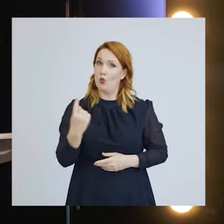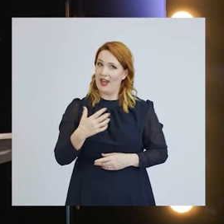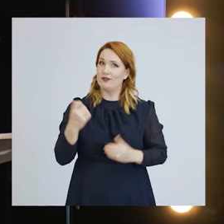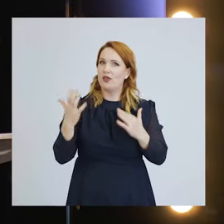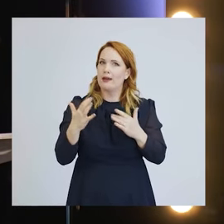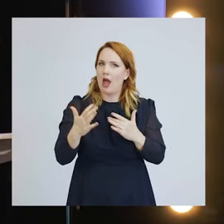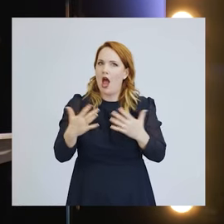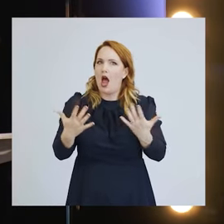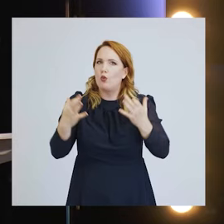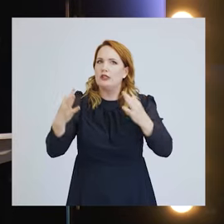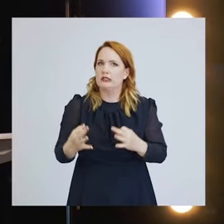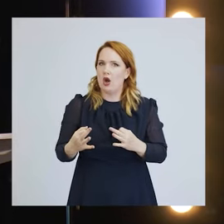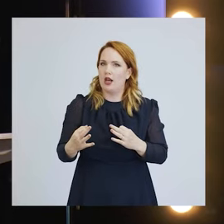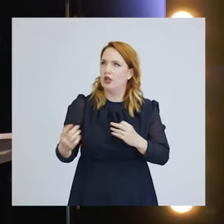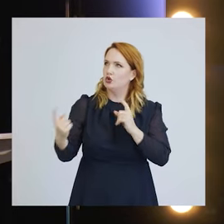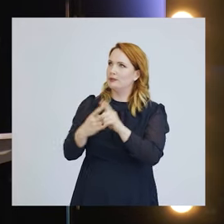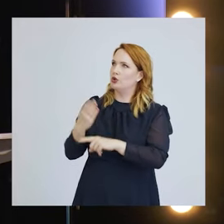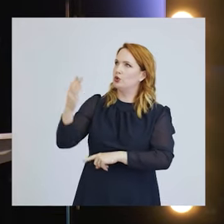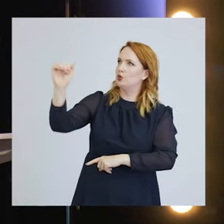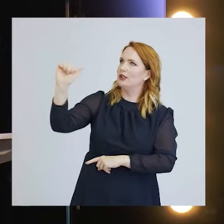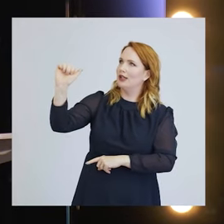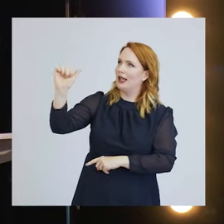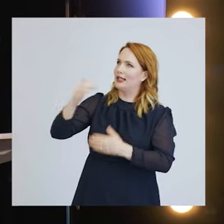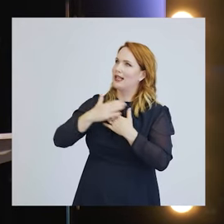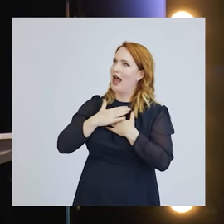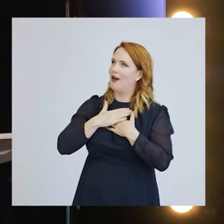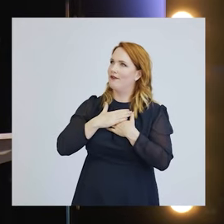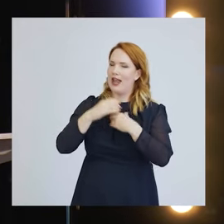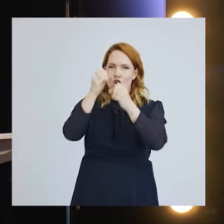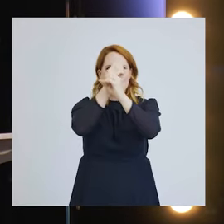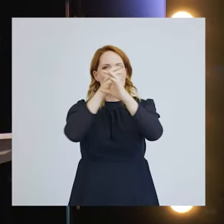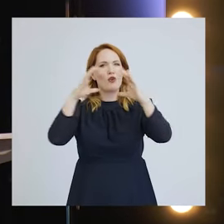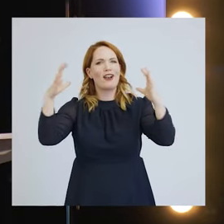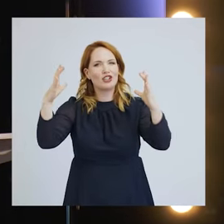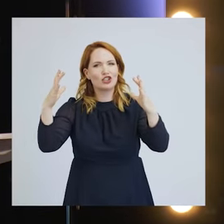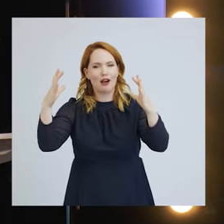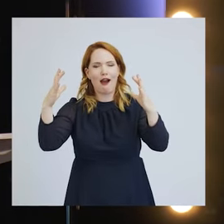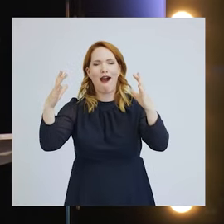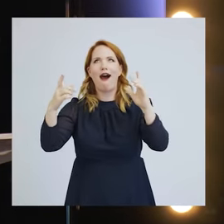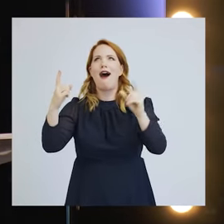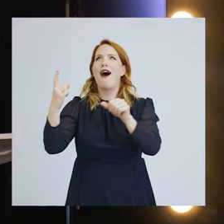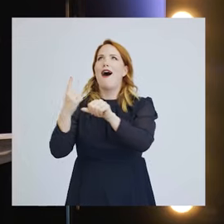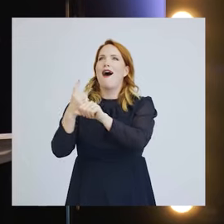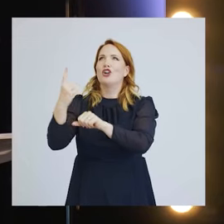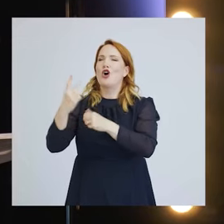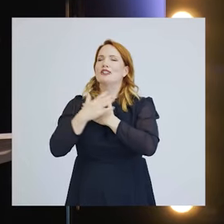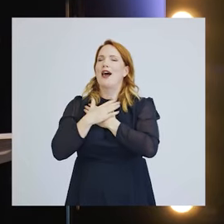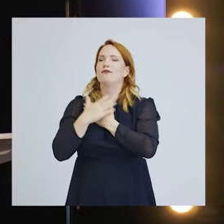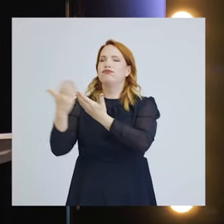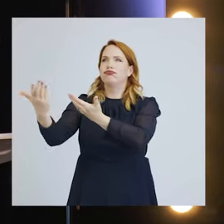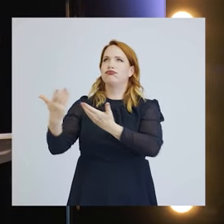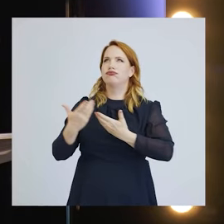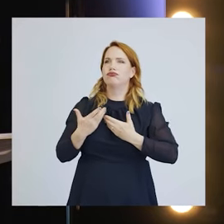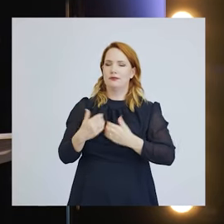our response on how we know what we're going to decide as well in response to that love, in response to the revelation of God's love. And one